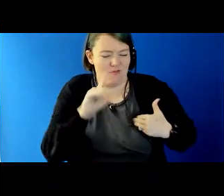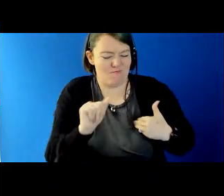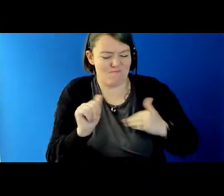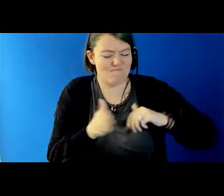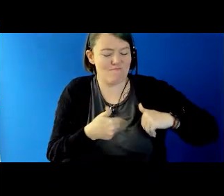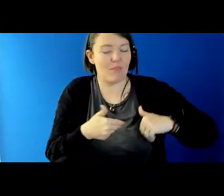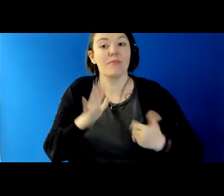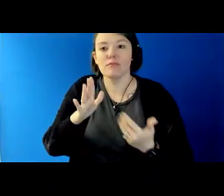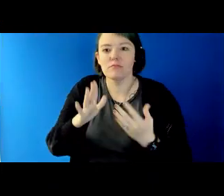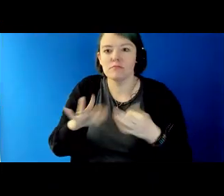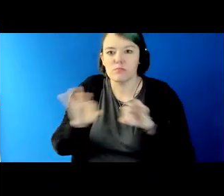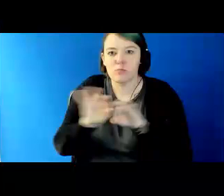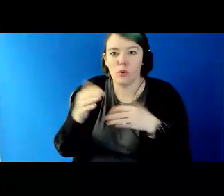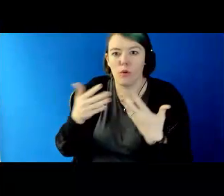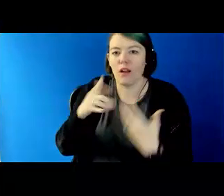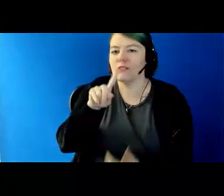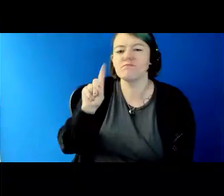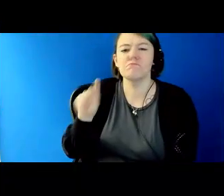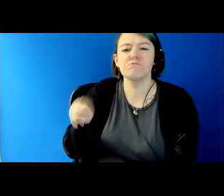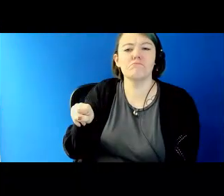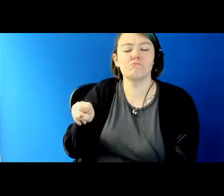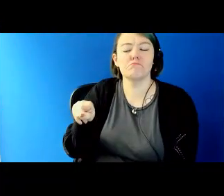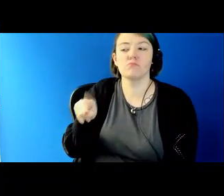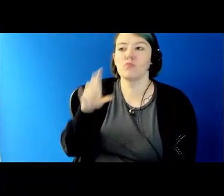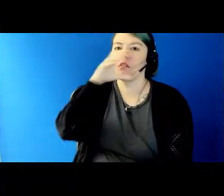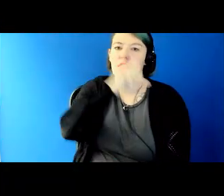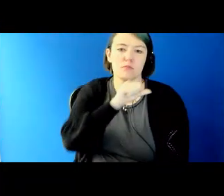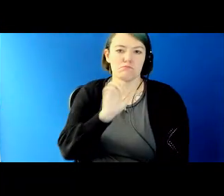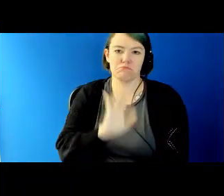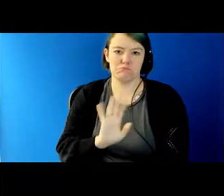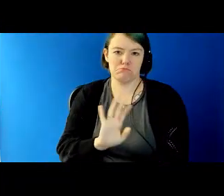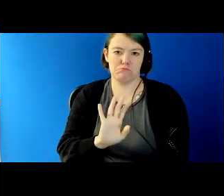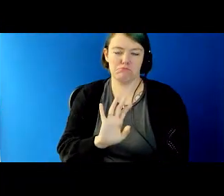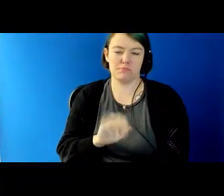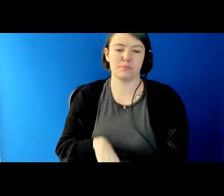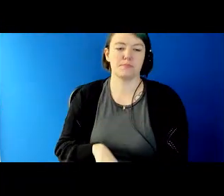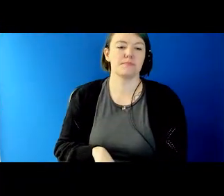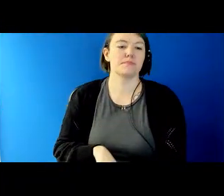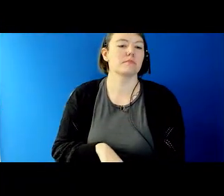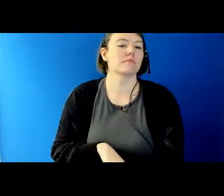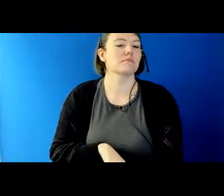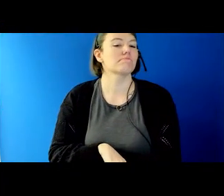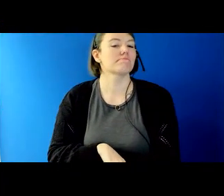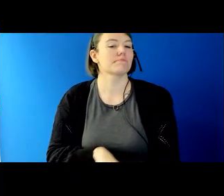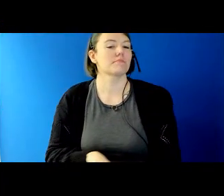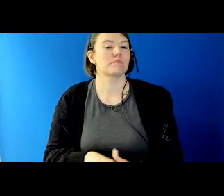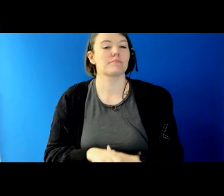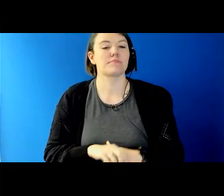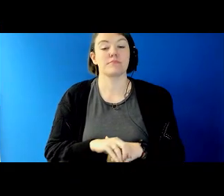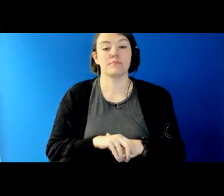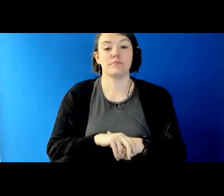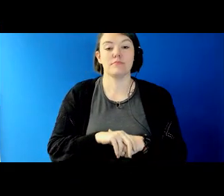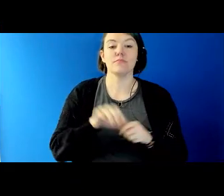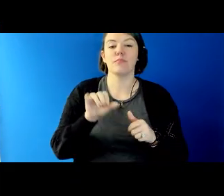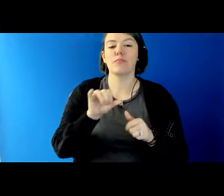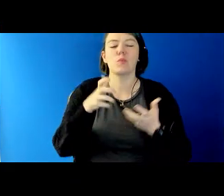Inclusive leaders also avoid making assumptions about what someone can or cannot do based on a visible